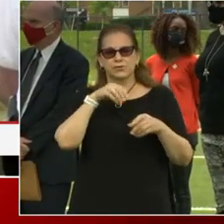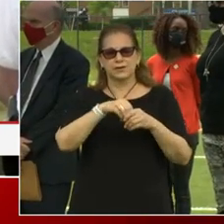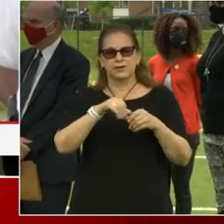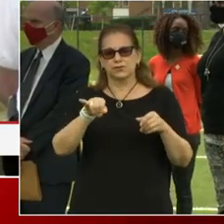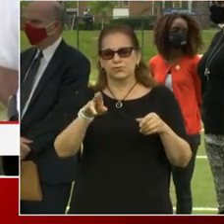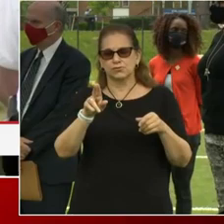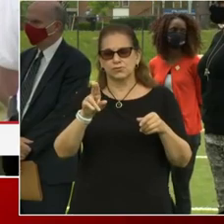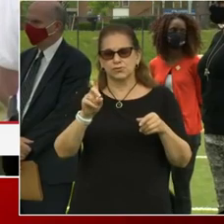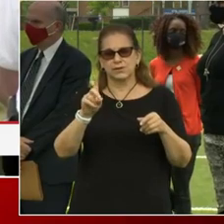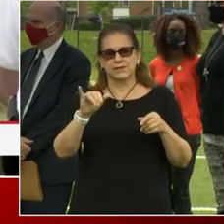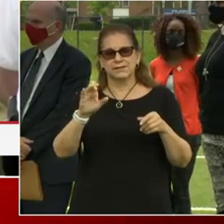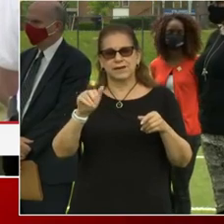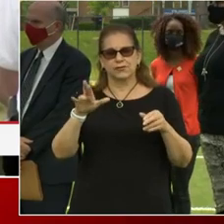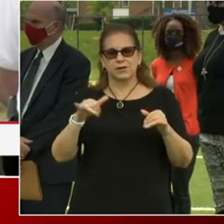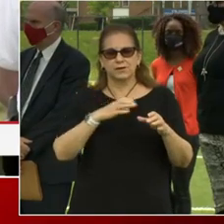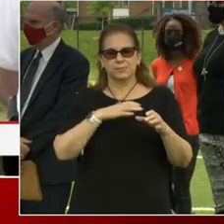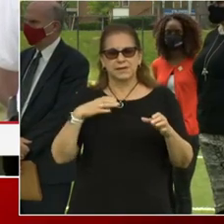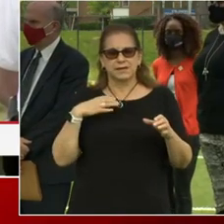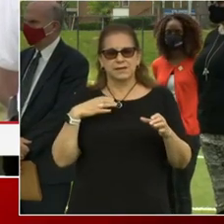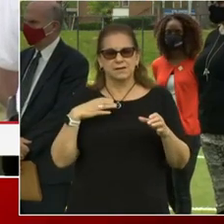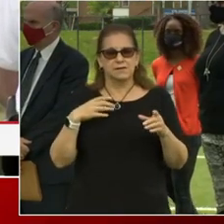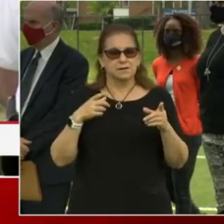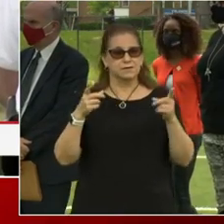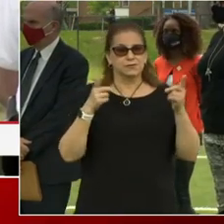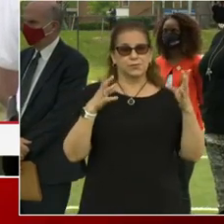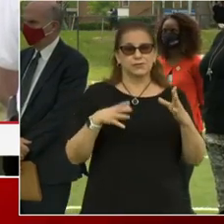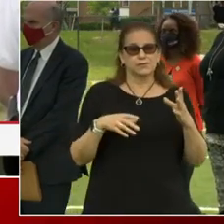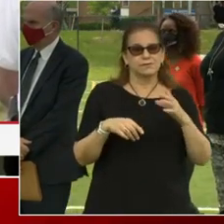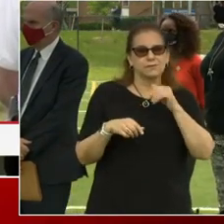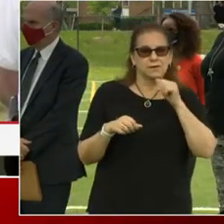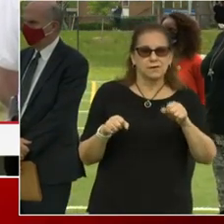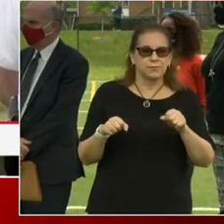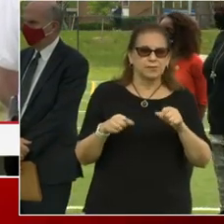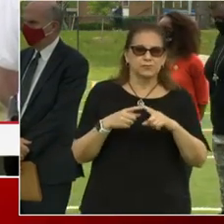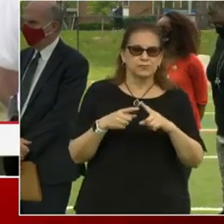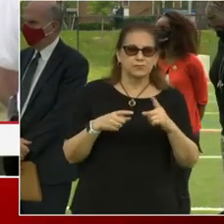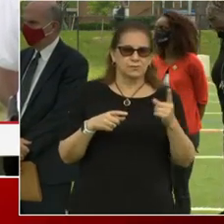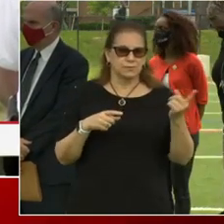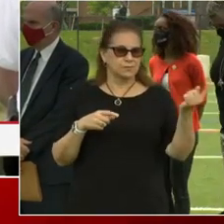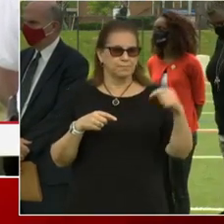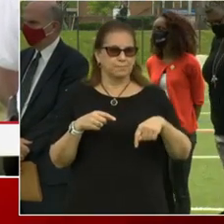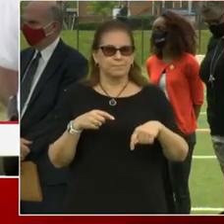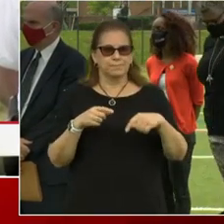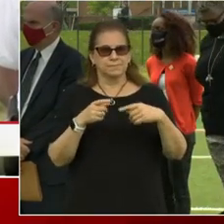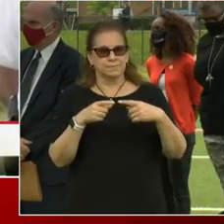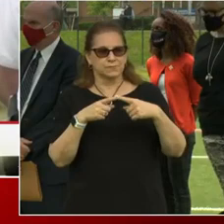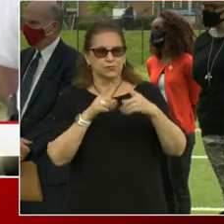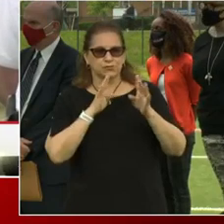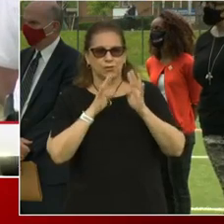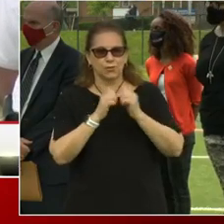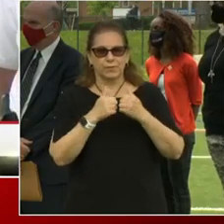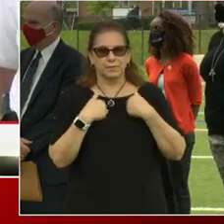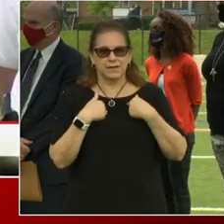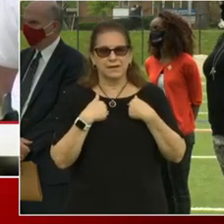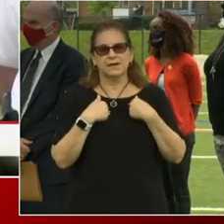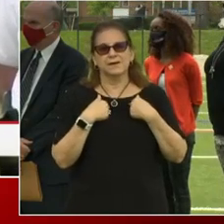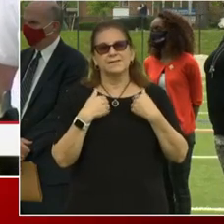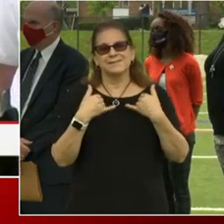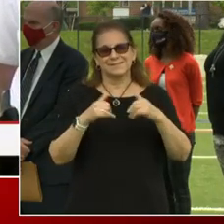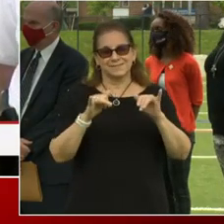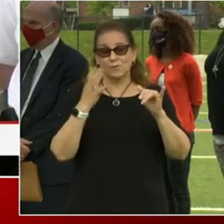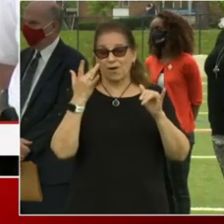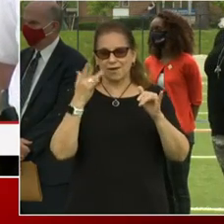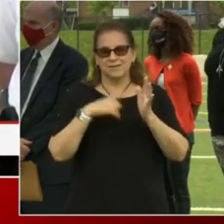know that the director would not be able to appear on my decision because of that ongoing